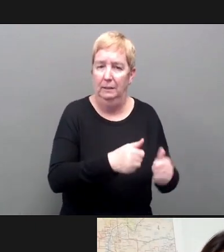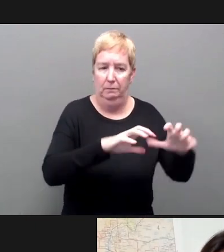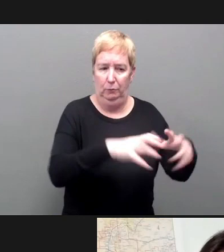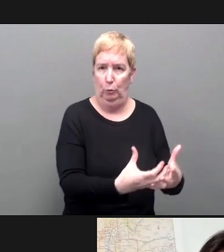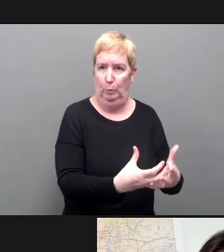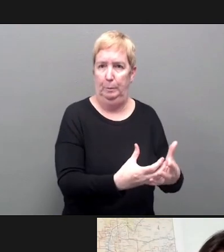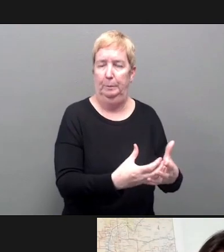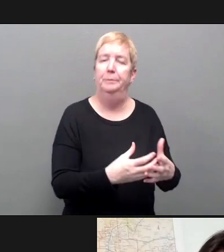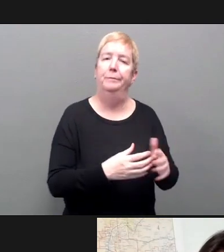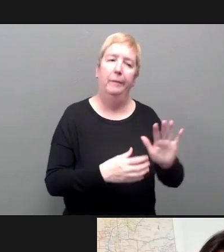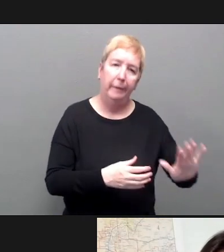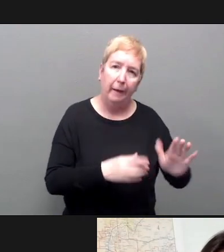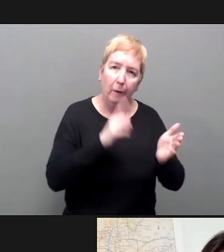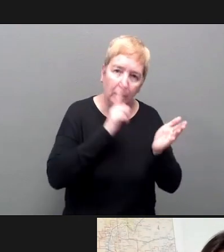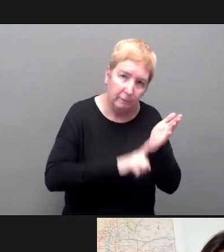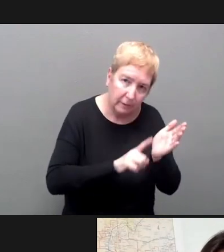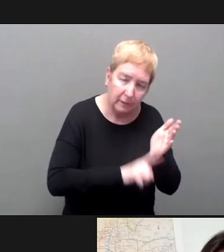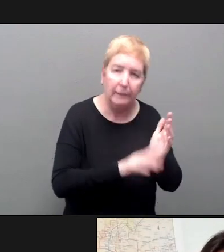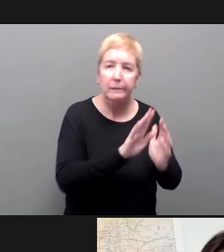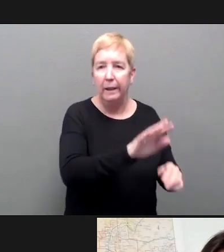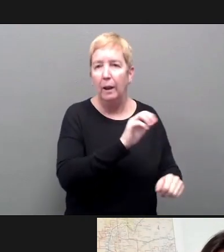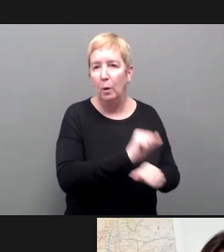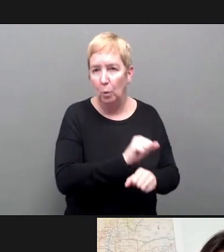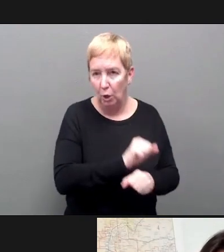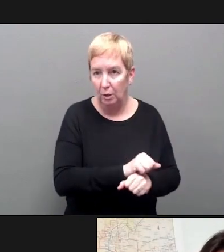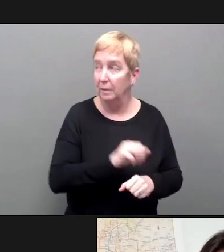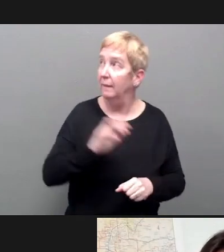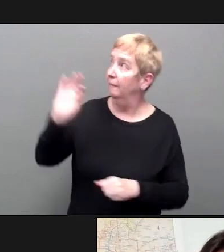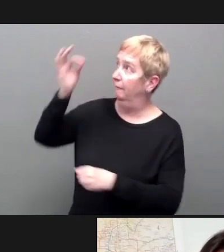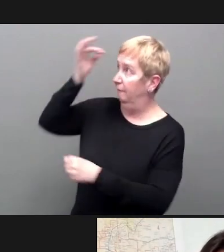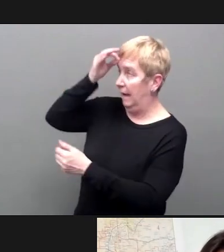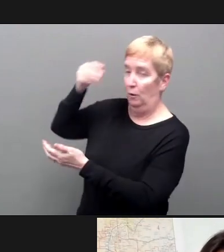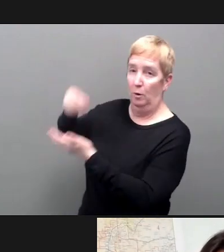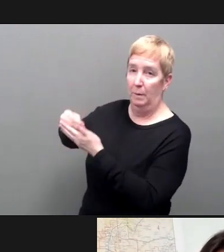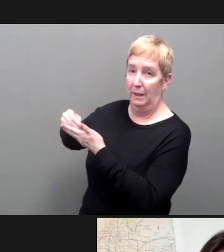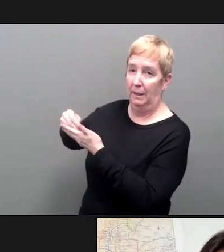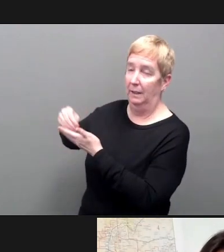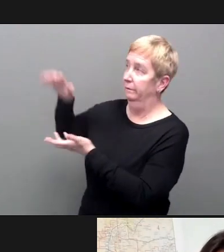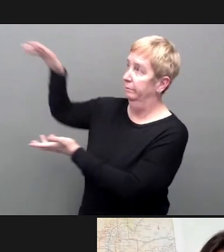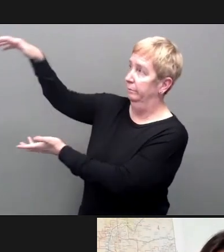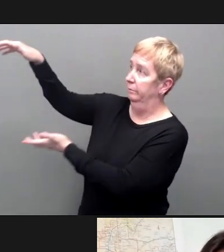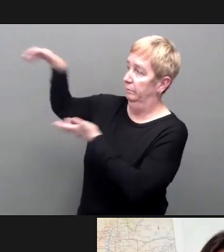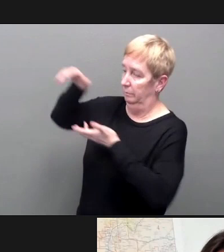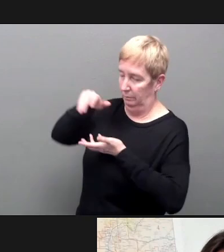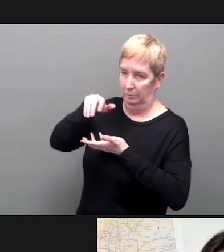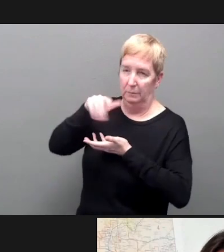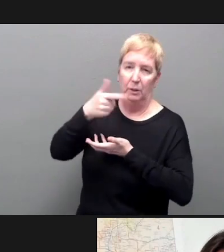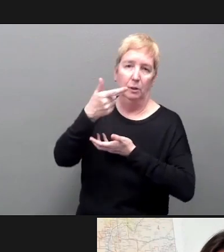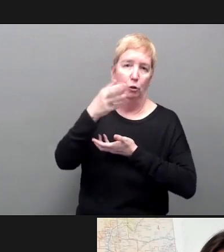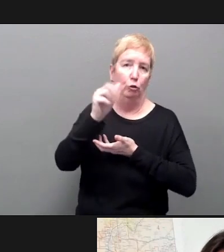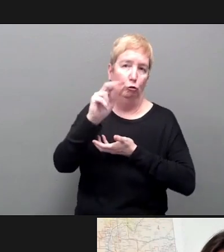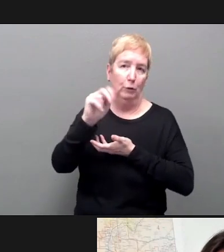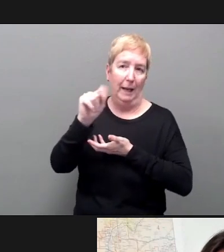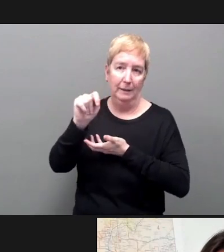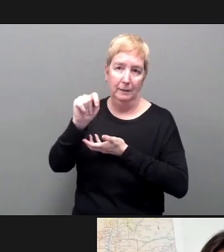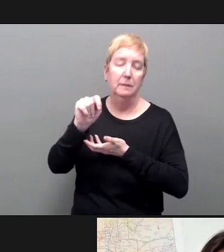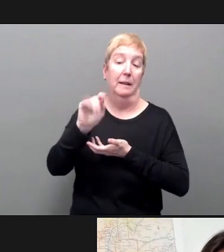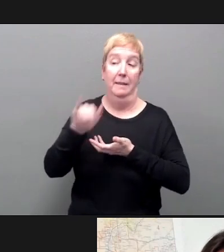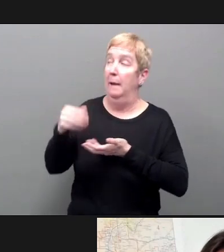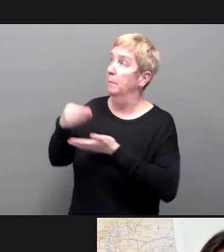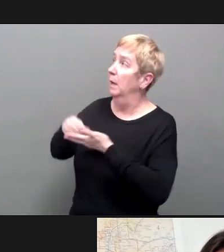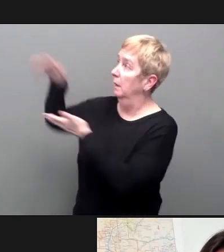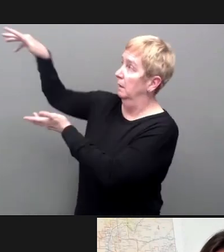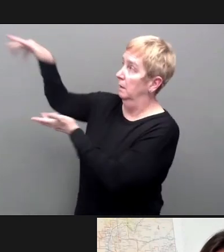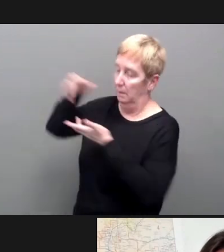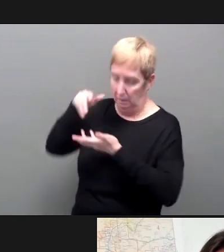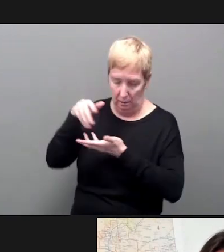investigations and contact tracing unit. That's federal money that comes from a giant grant that we got to do this.